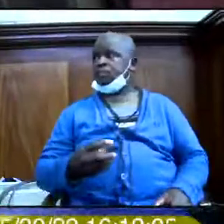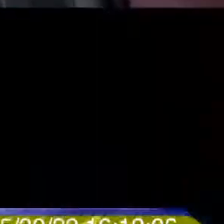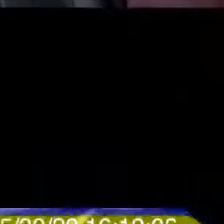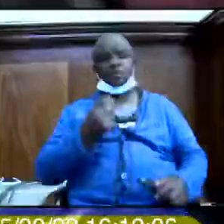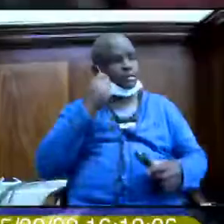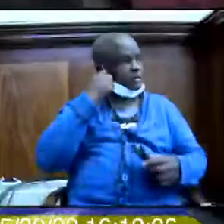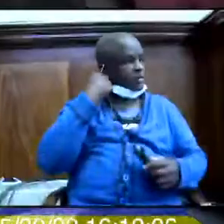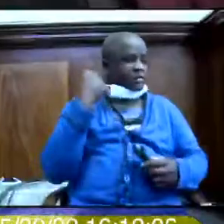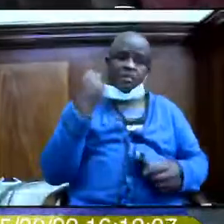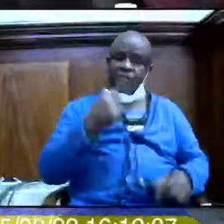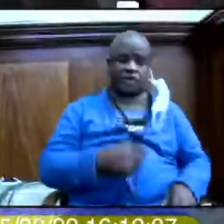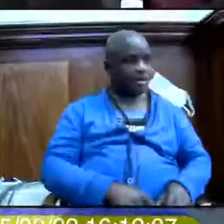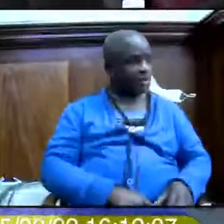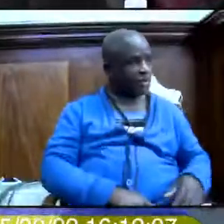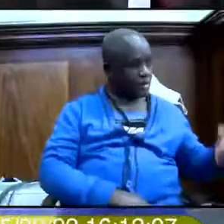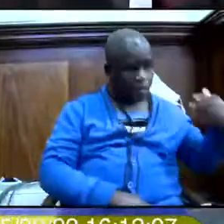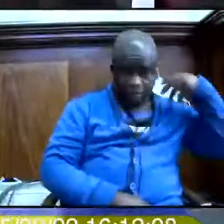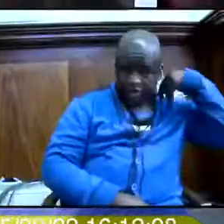member